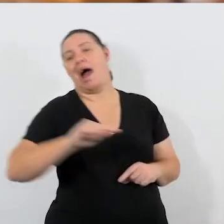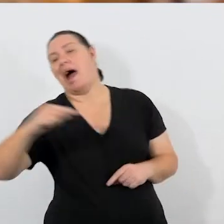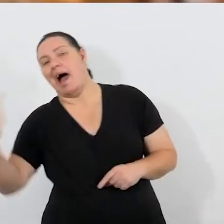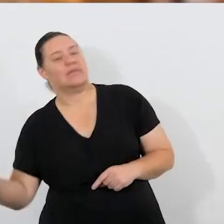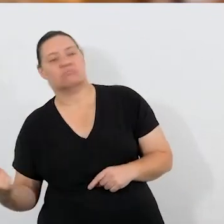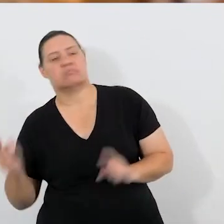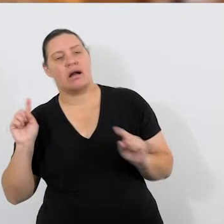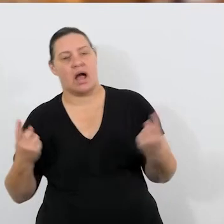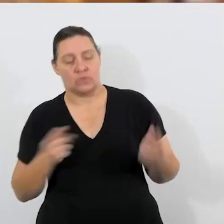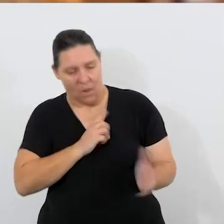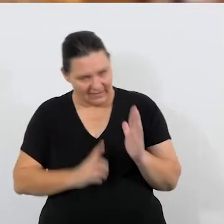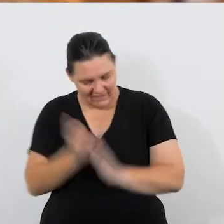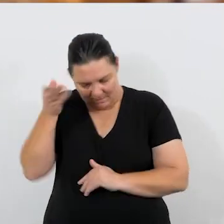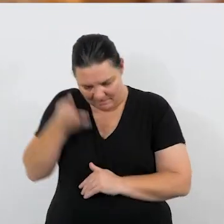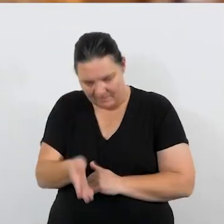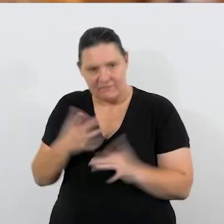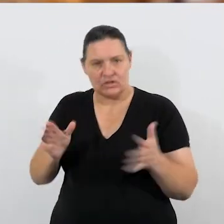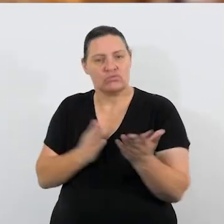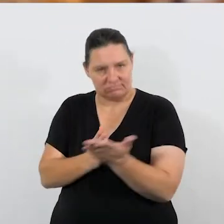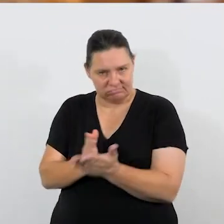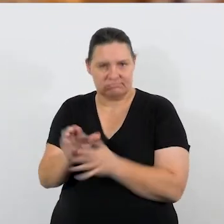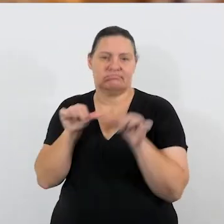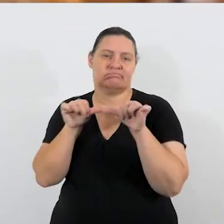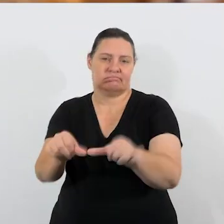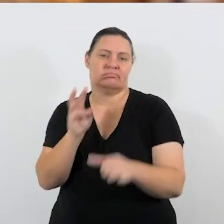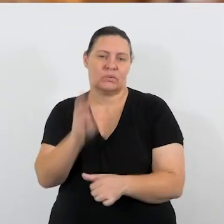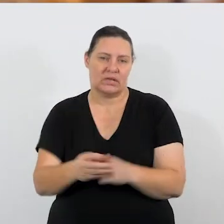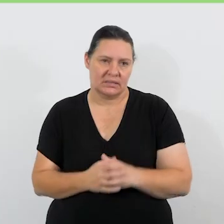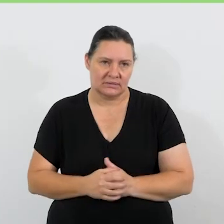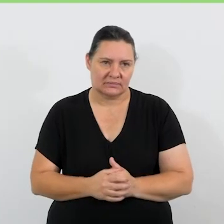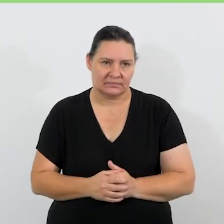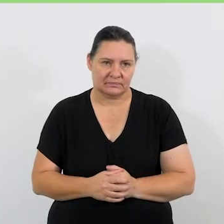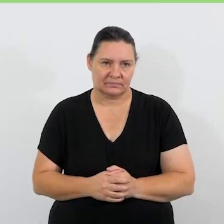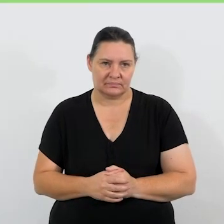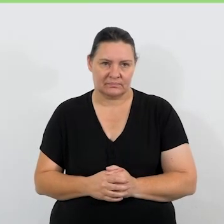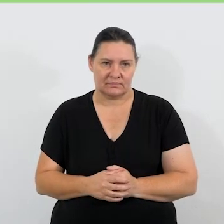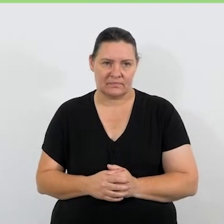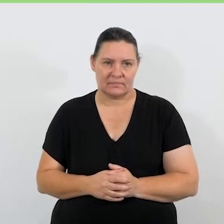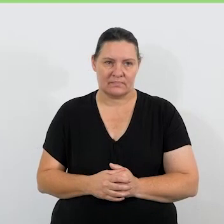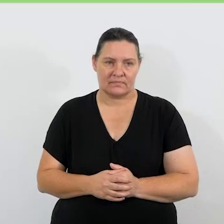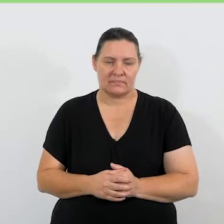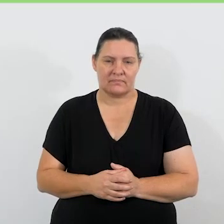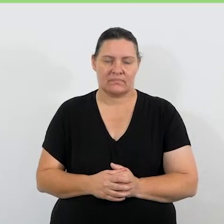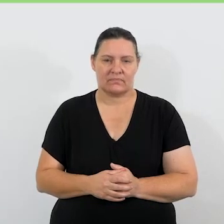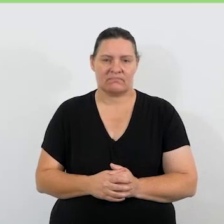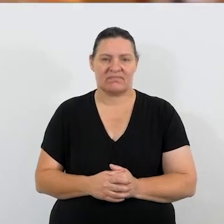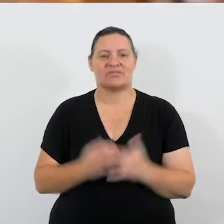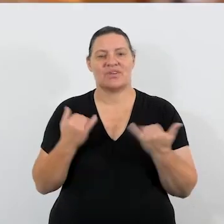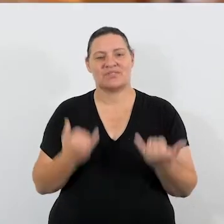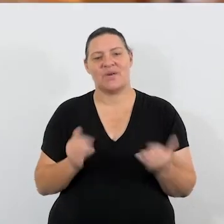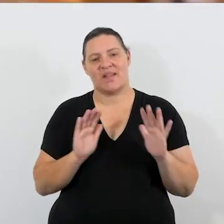performing duties which are supposed to be done by the muscle cell. So that is why your answer is no.